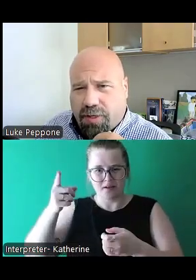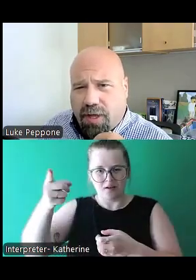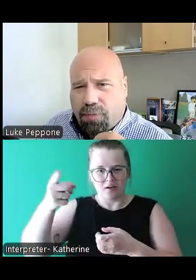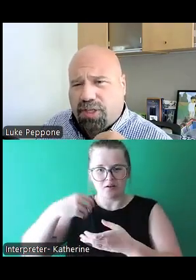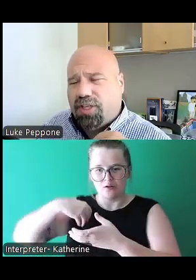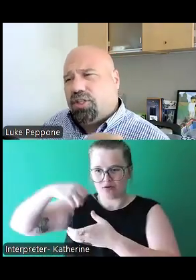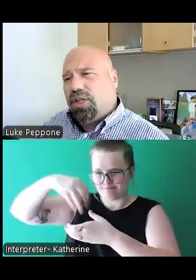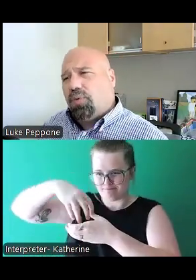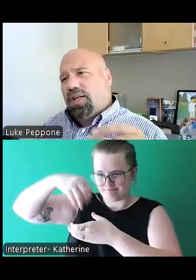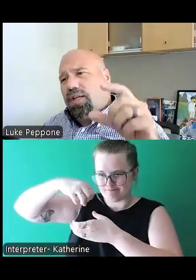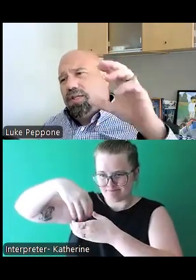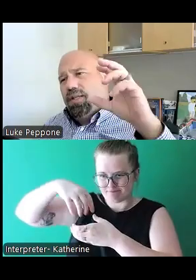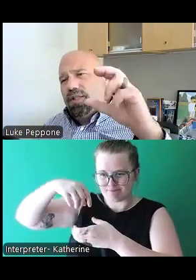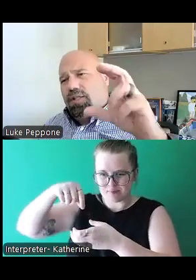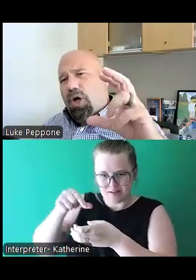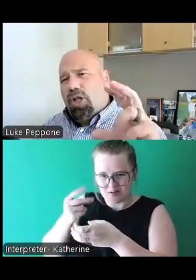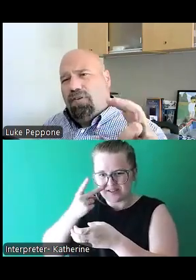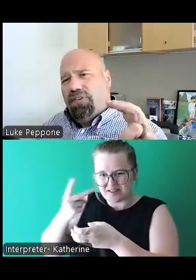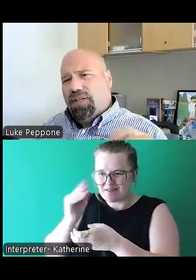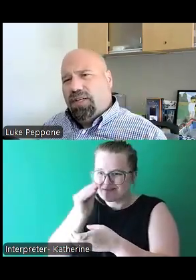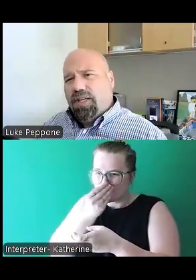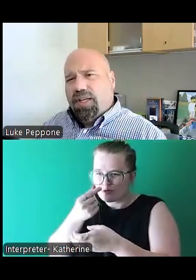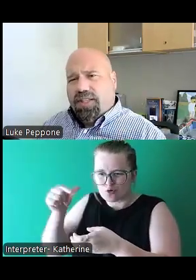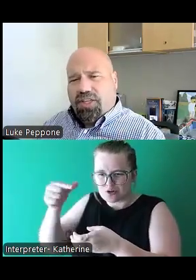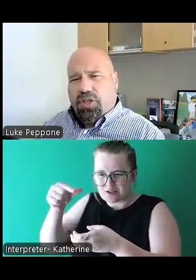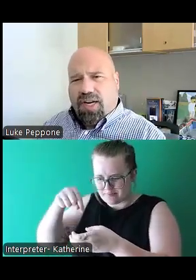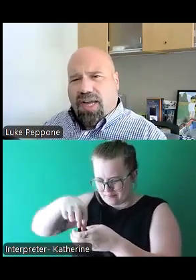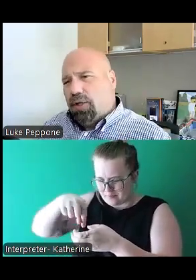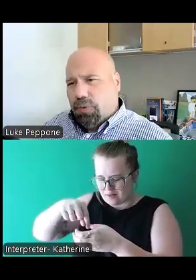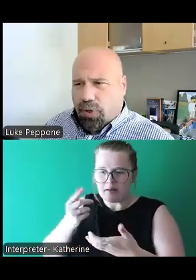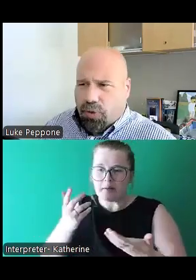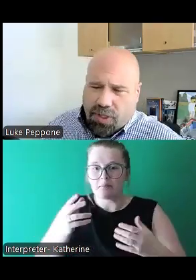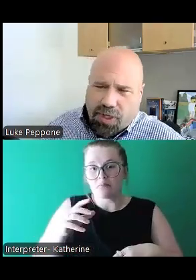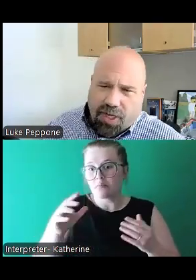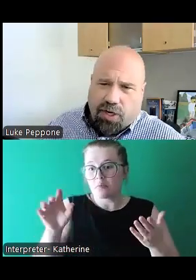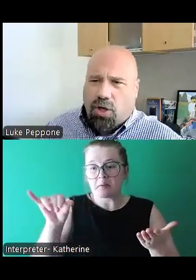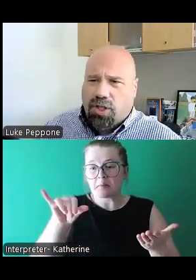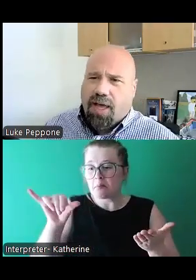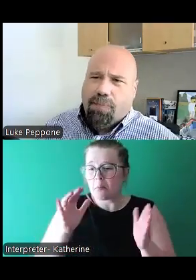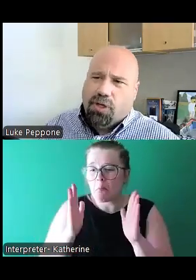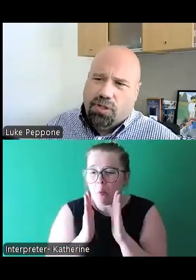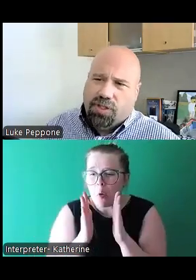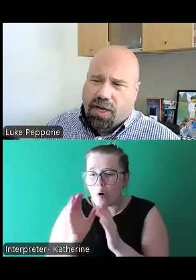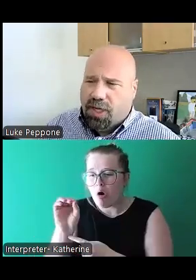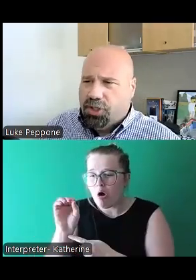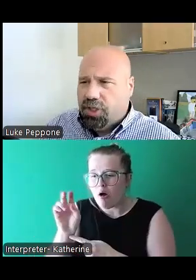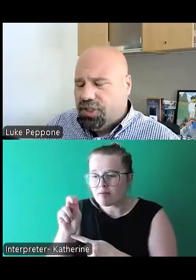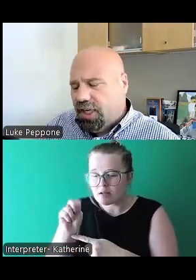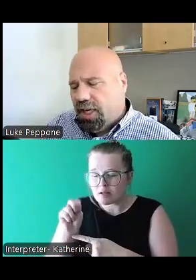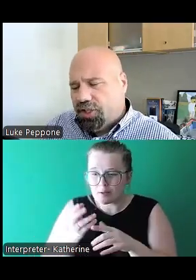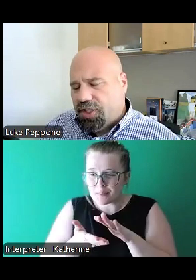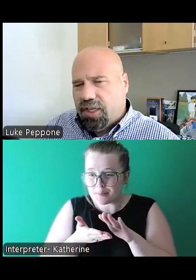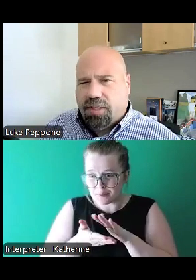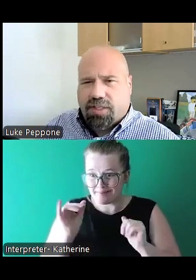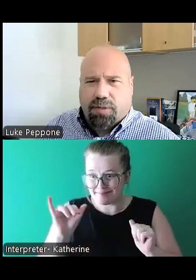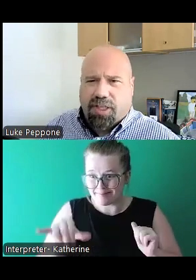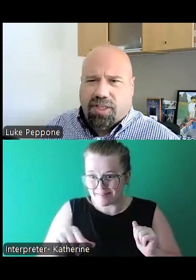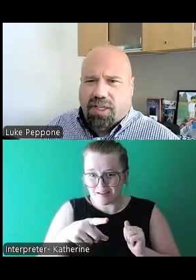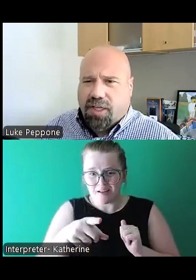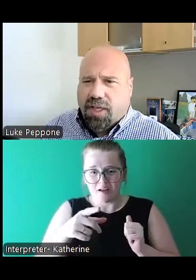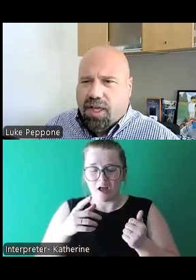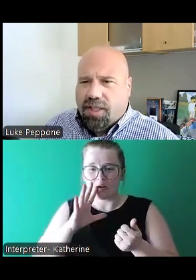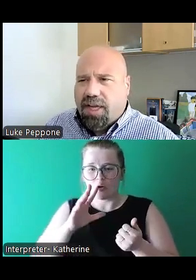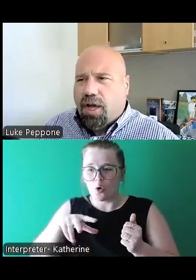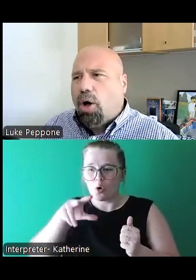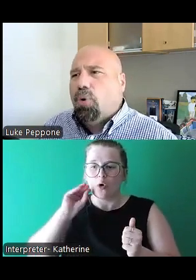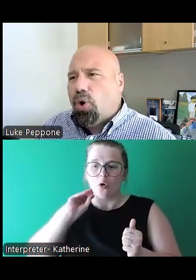material in. But essentially what it is a small oven that you inhale through. And all the chemicals that I mentioned, THC,